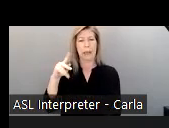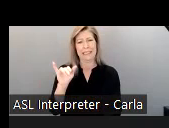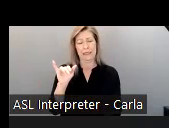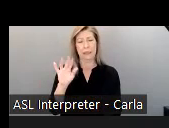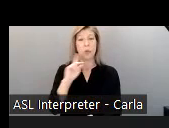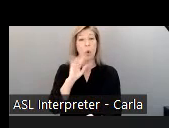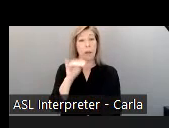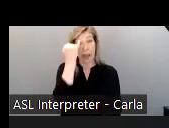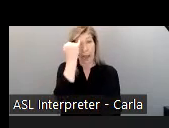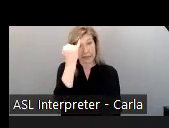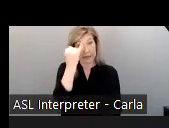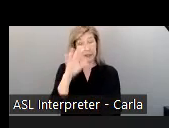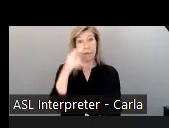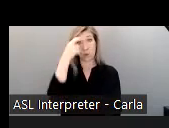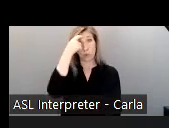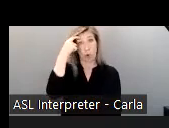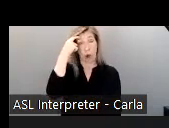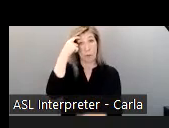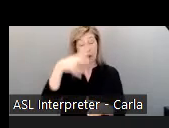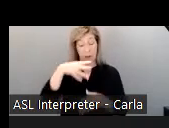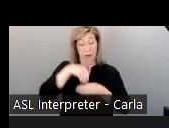can hold other people's suffering.